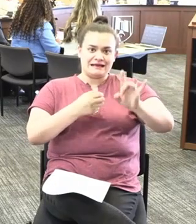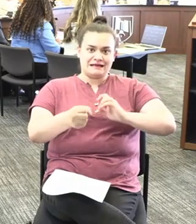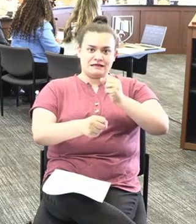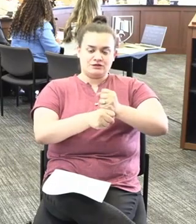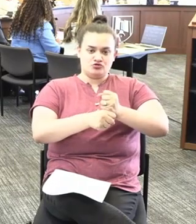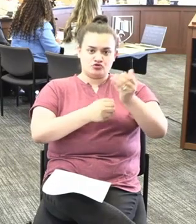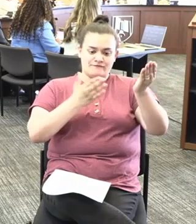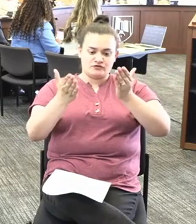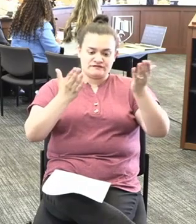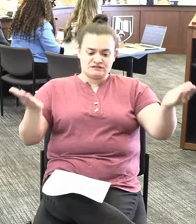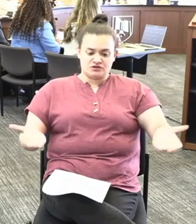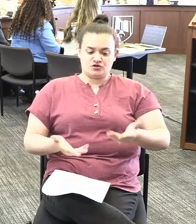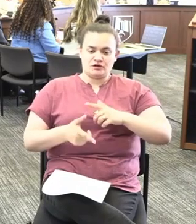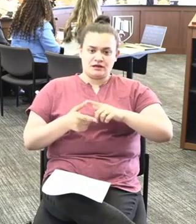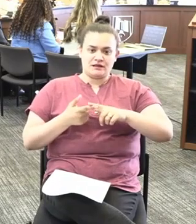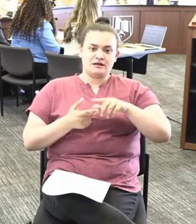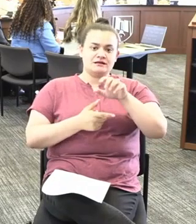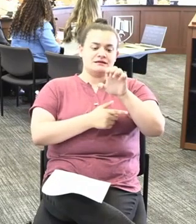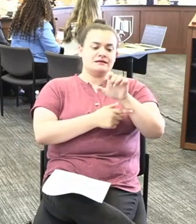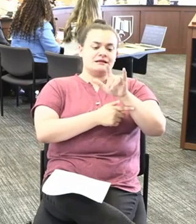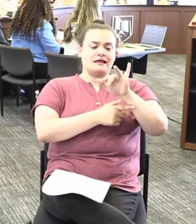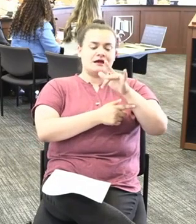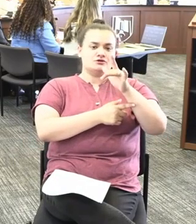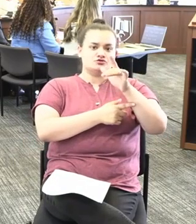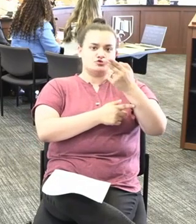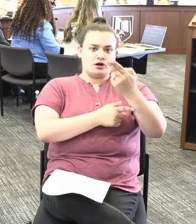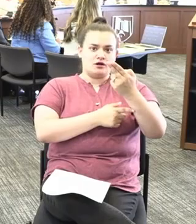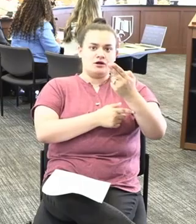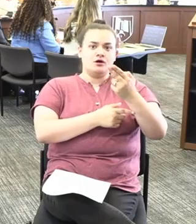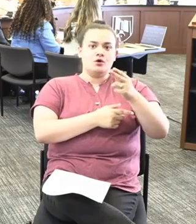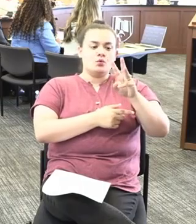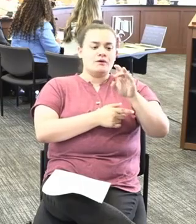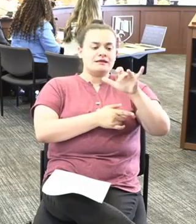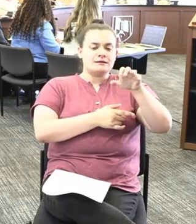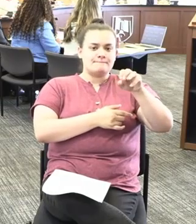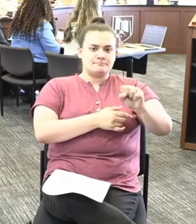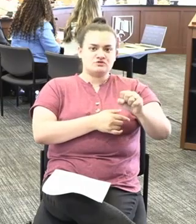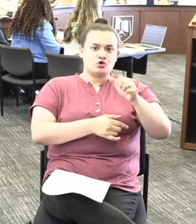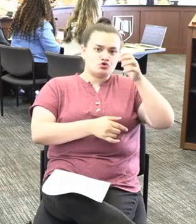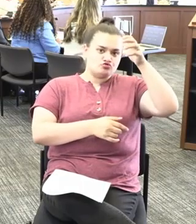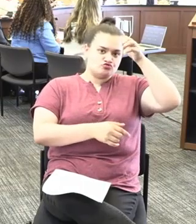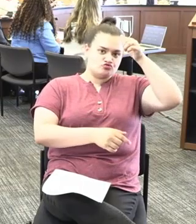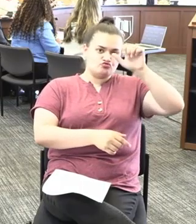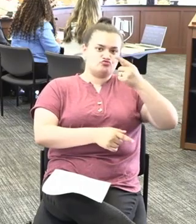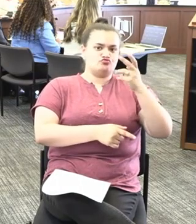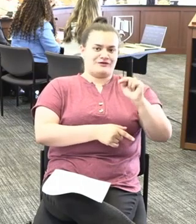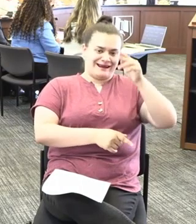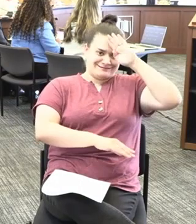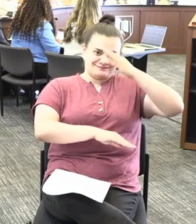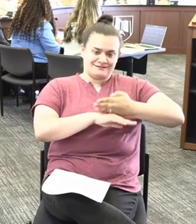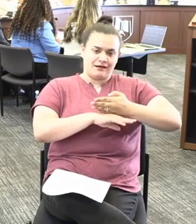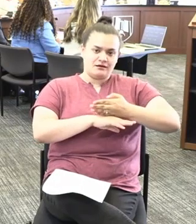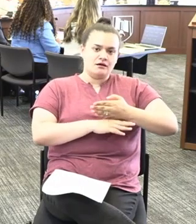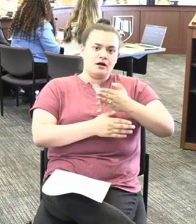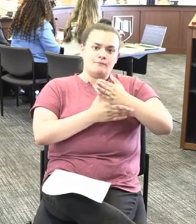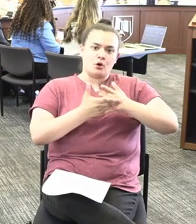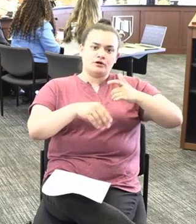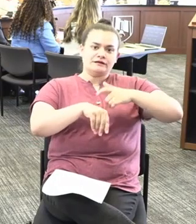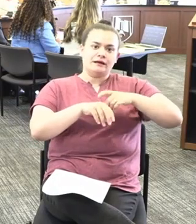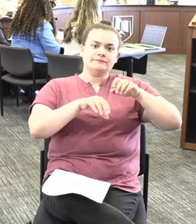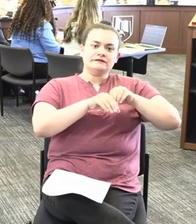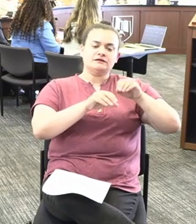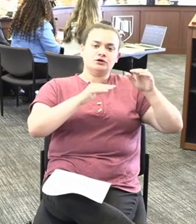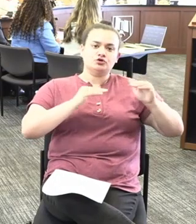service. And Elijah Williams, grandson of Angela Thomas, one of our adjuncts in adult